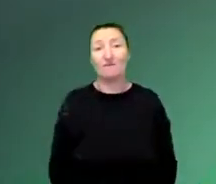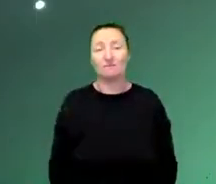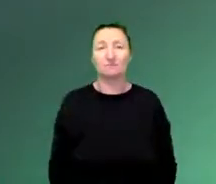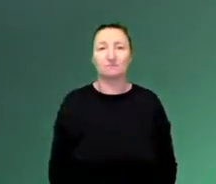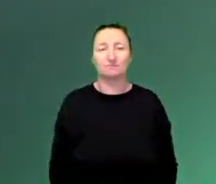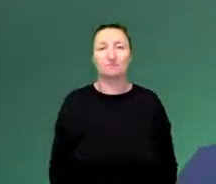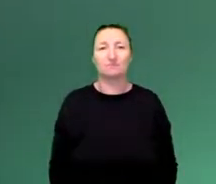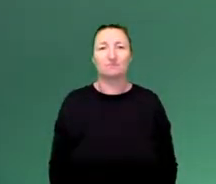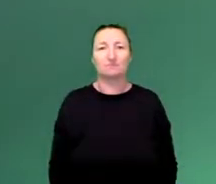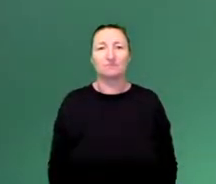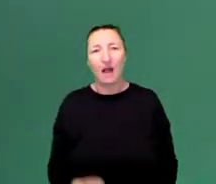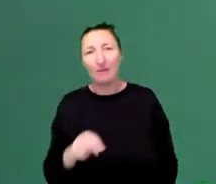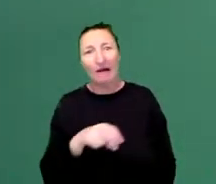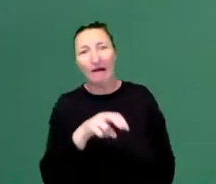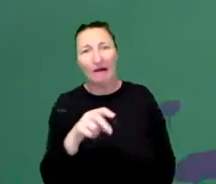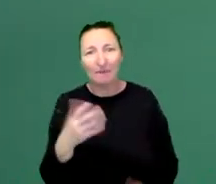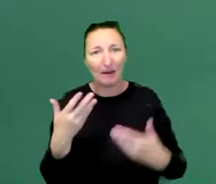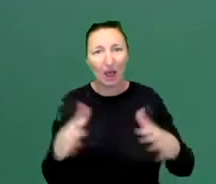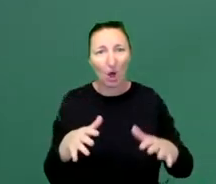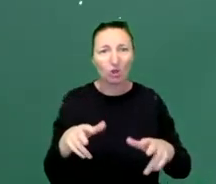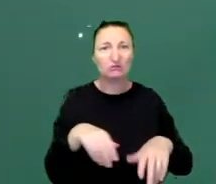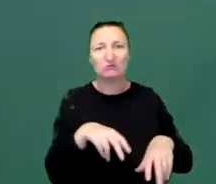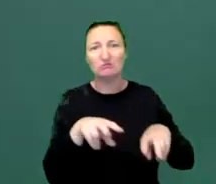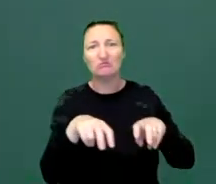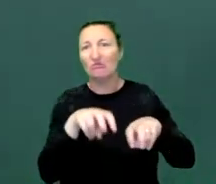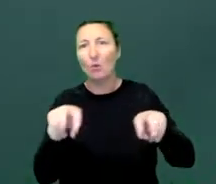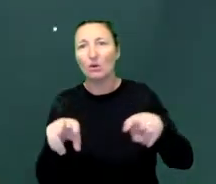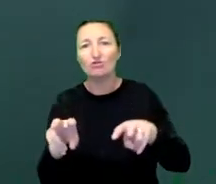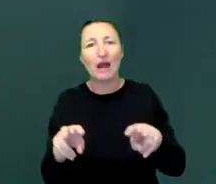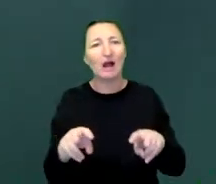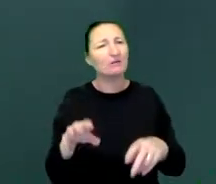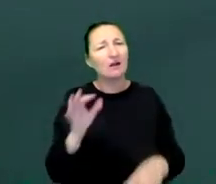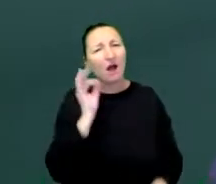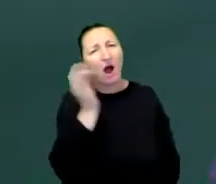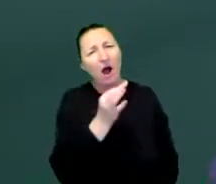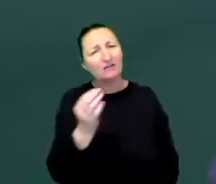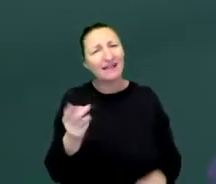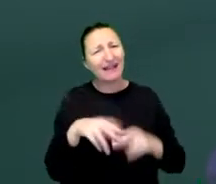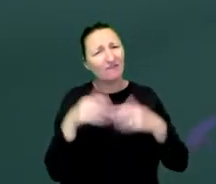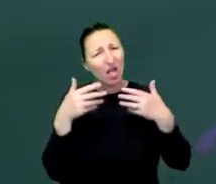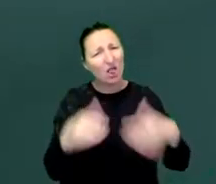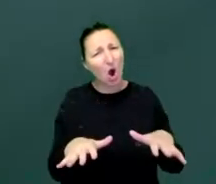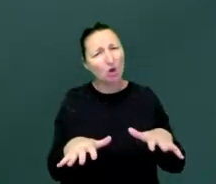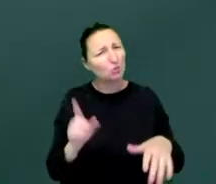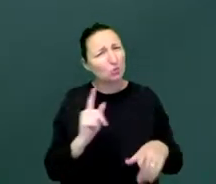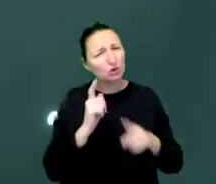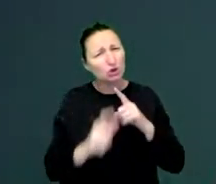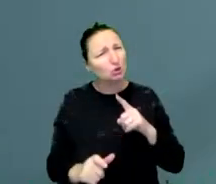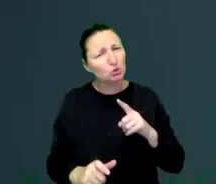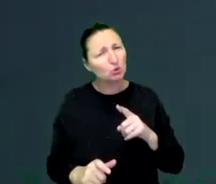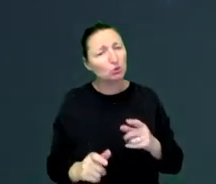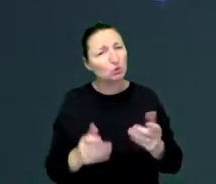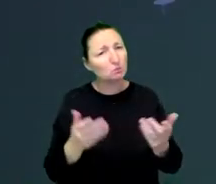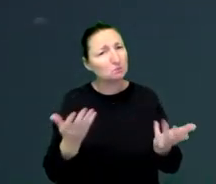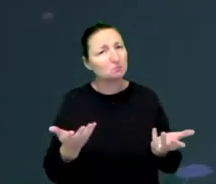get lost. Yeah, what happens when you can't find your way? I'm not sure. We will